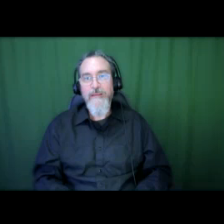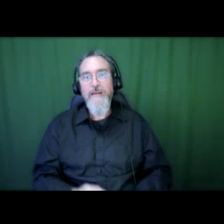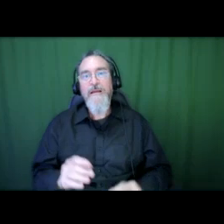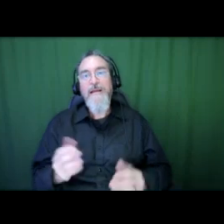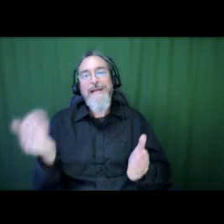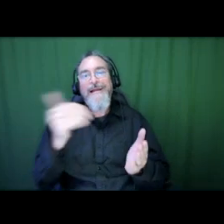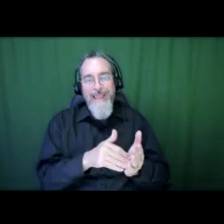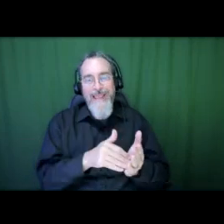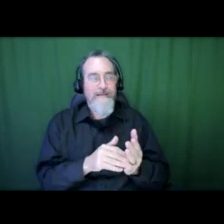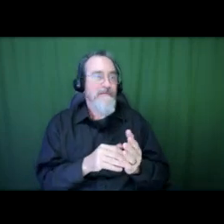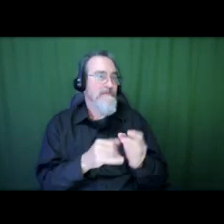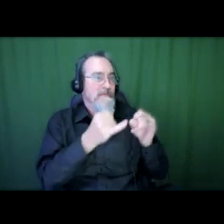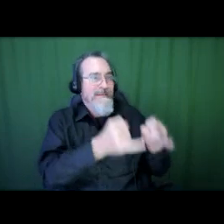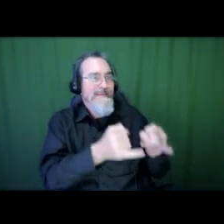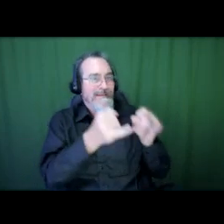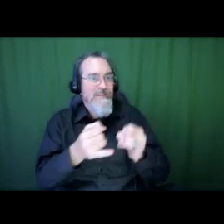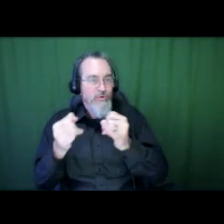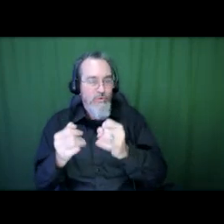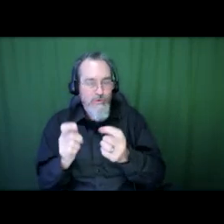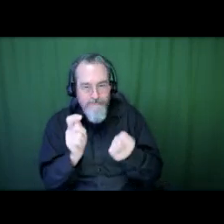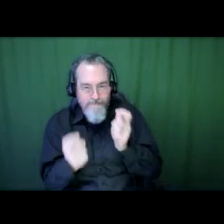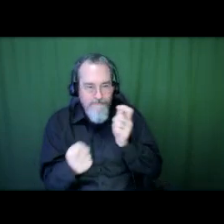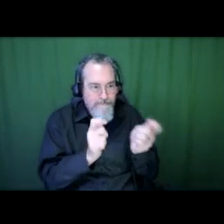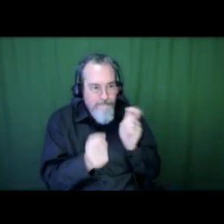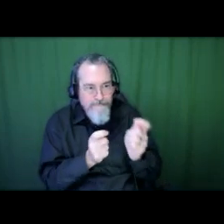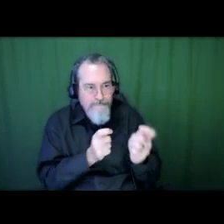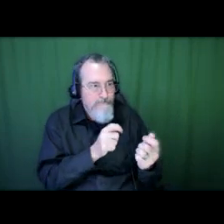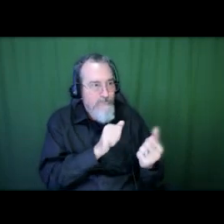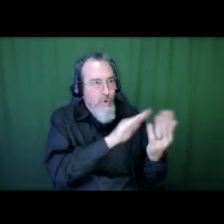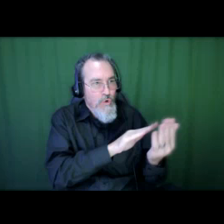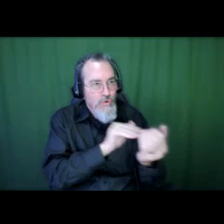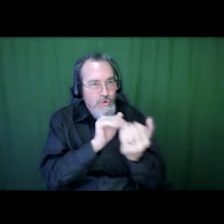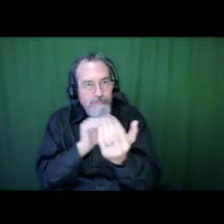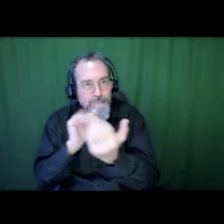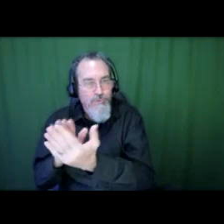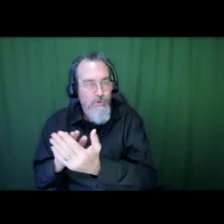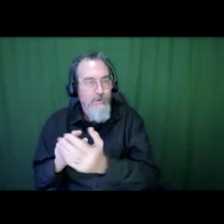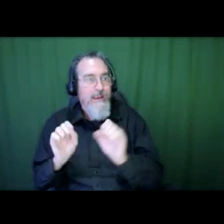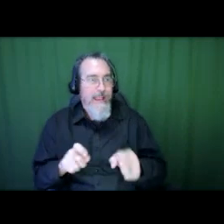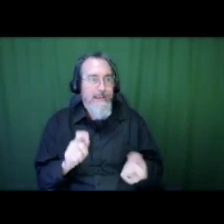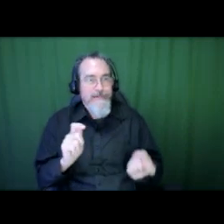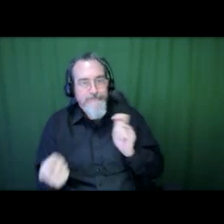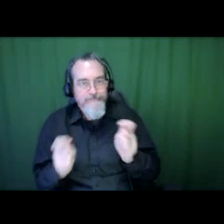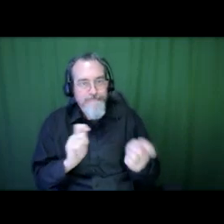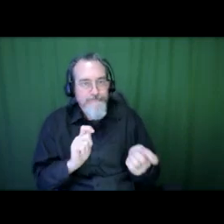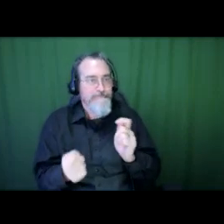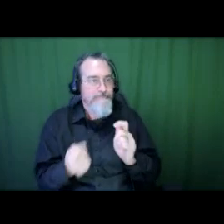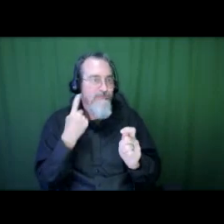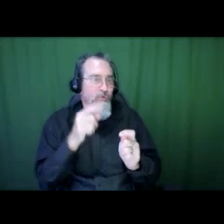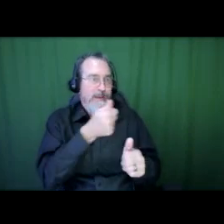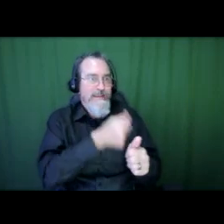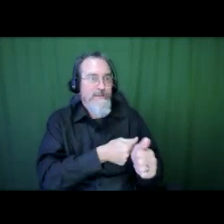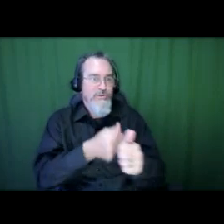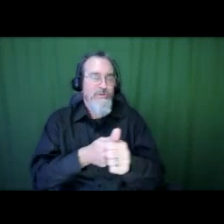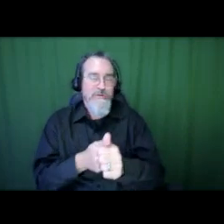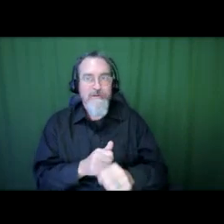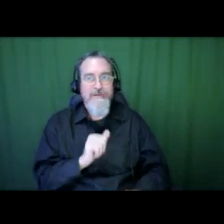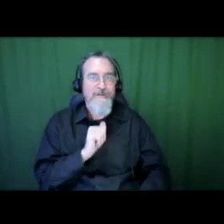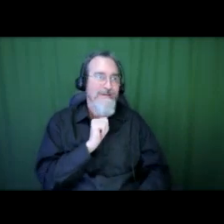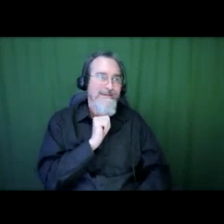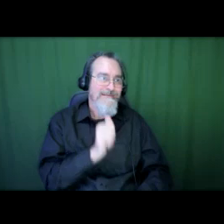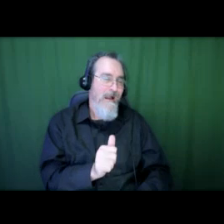that individual tailored approach with our communities, we'll work to adapt accordingly. It won't be as like vast as,